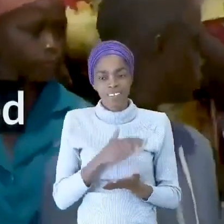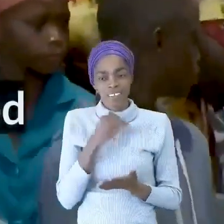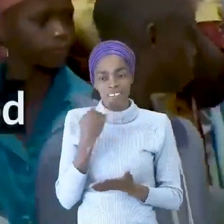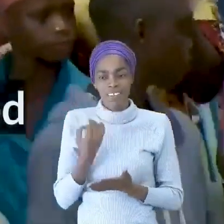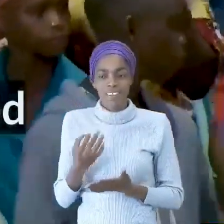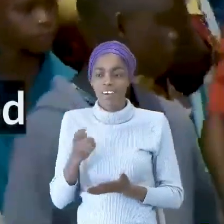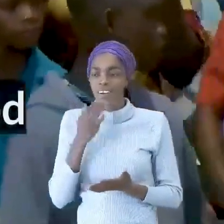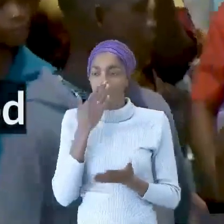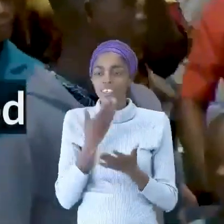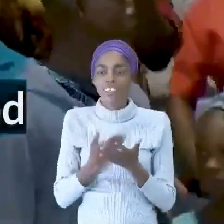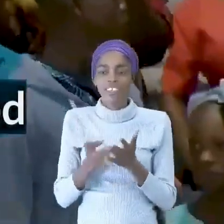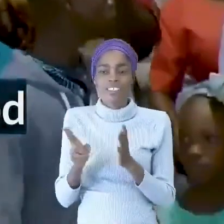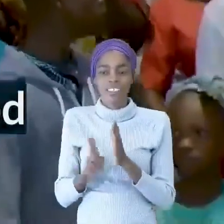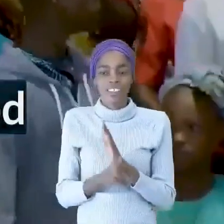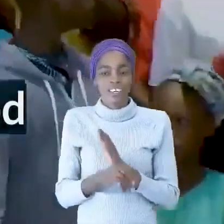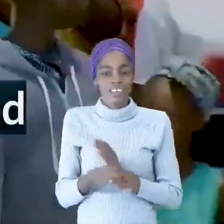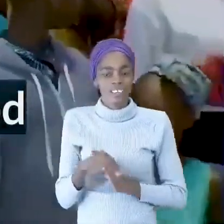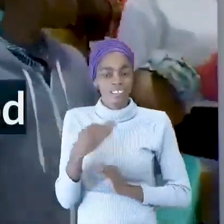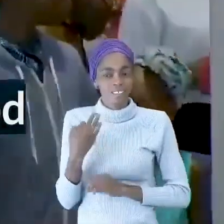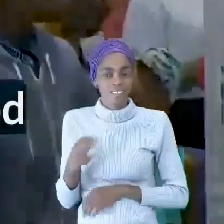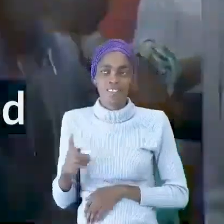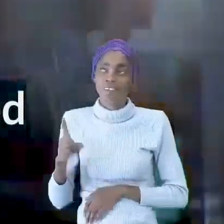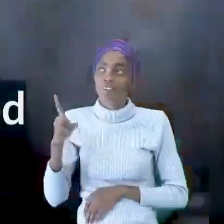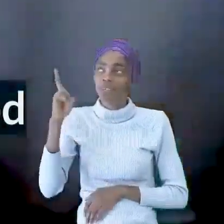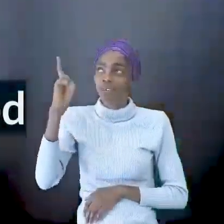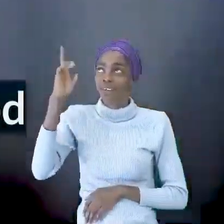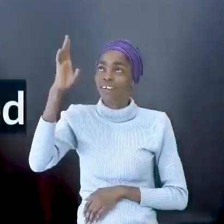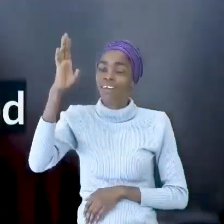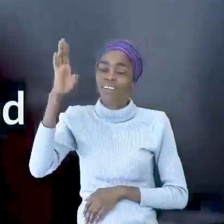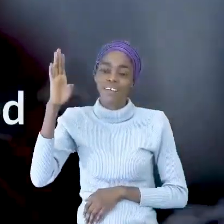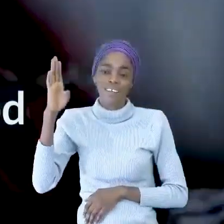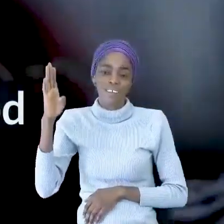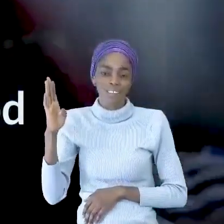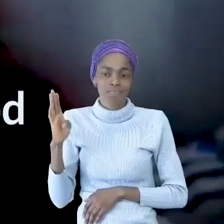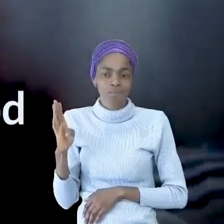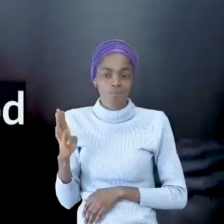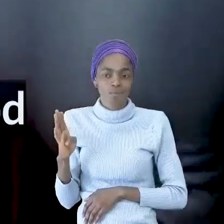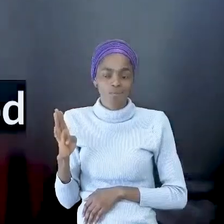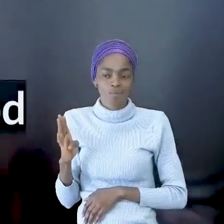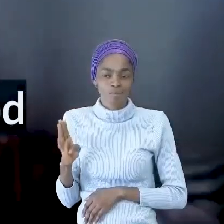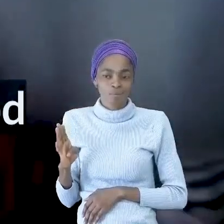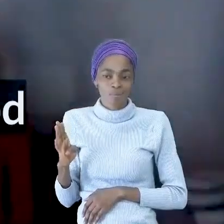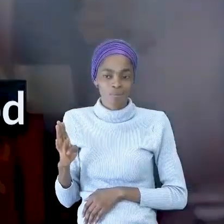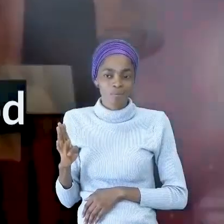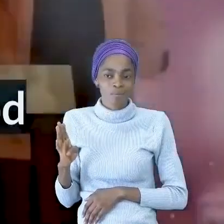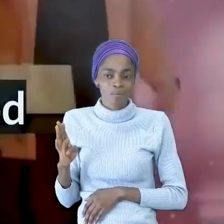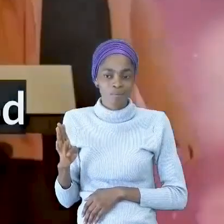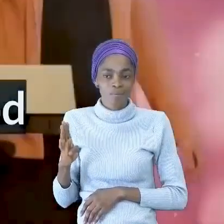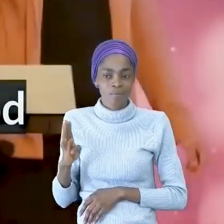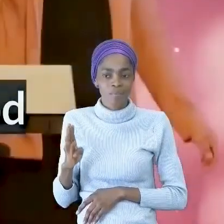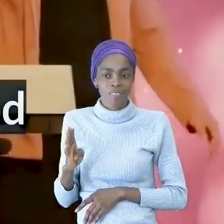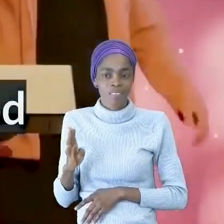sing of the goodness of God. Help me sing.